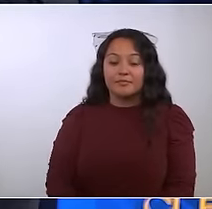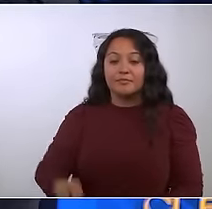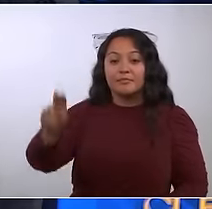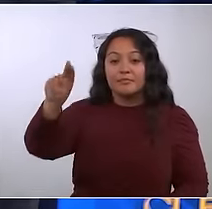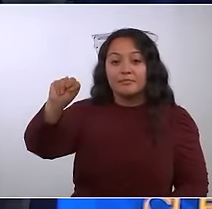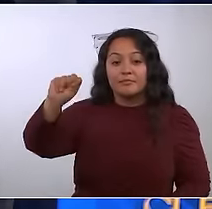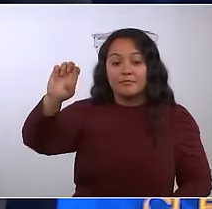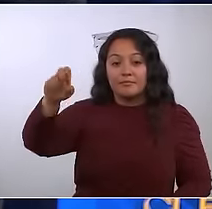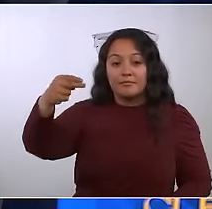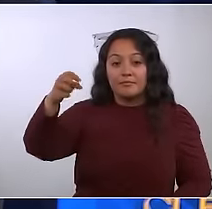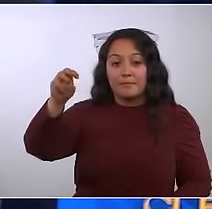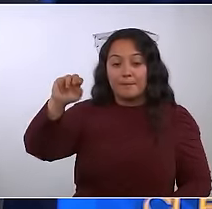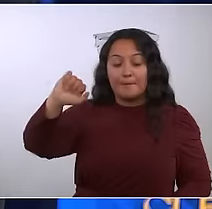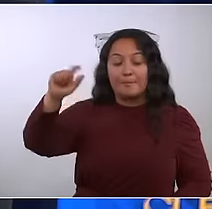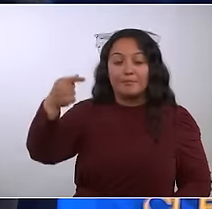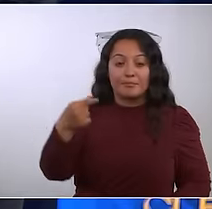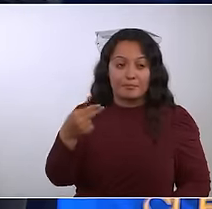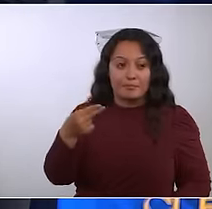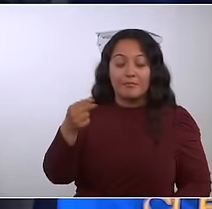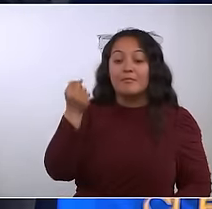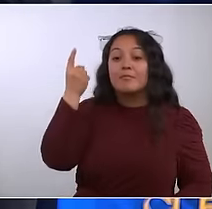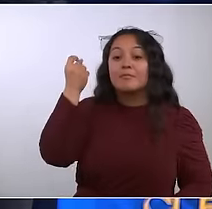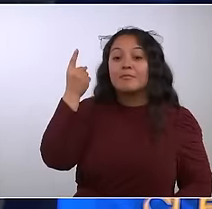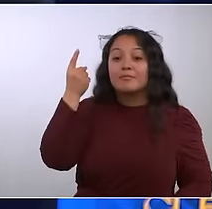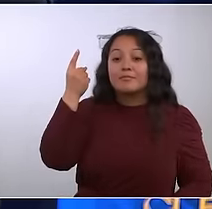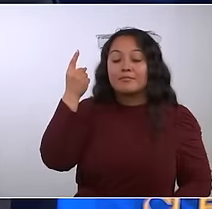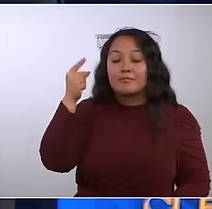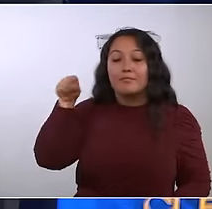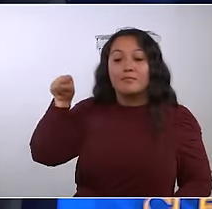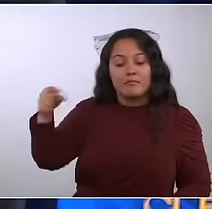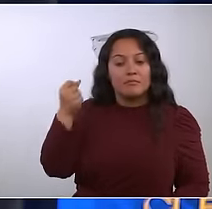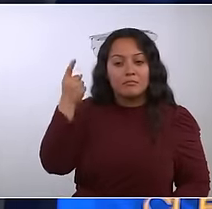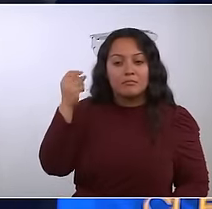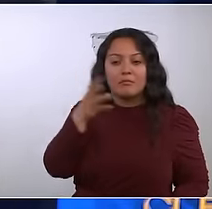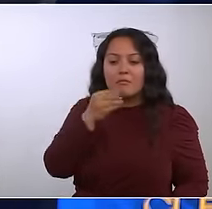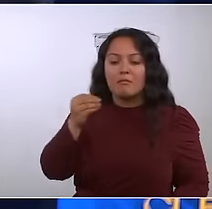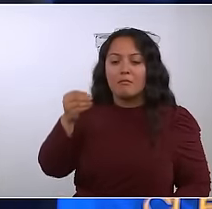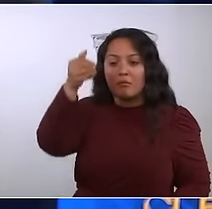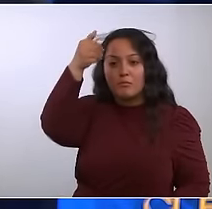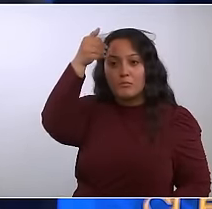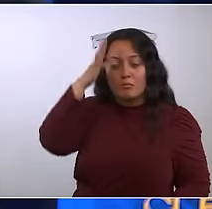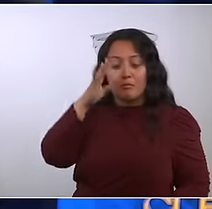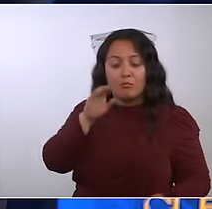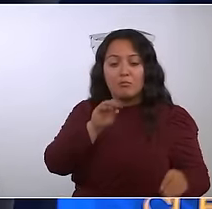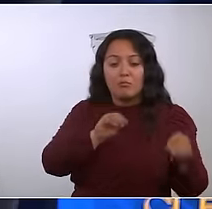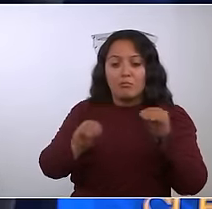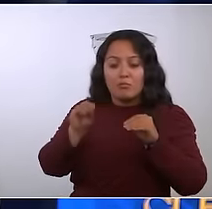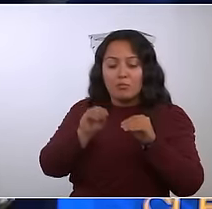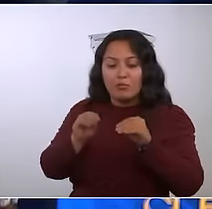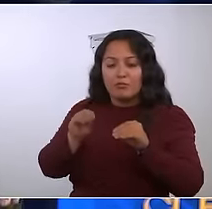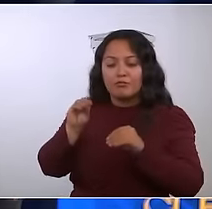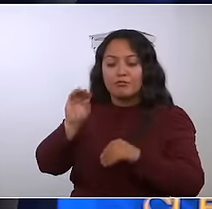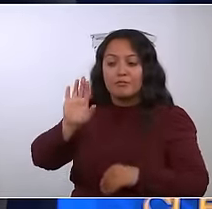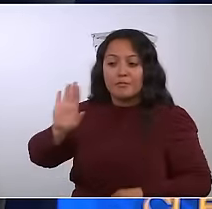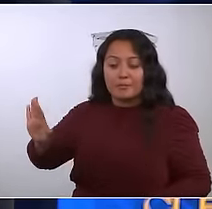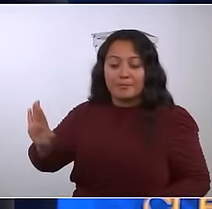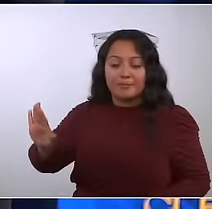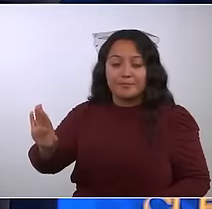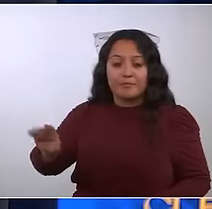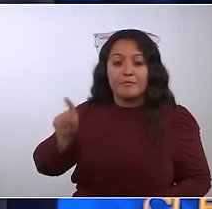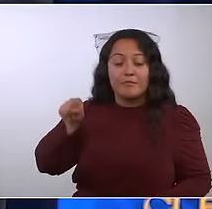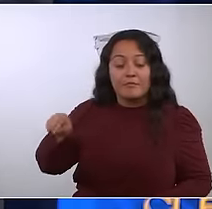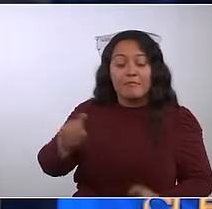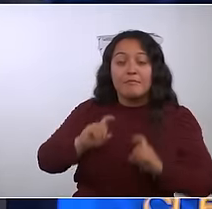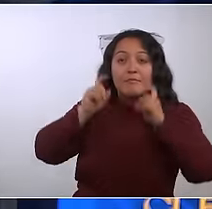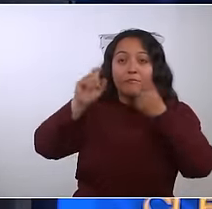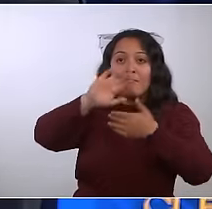Nehemías entendió. Nehemiah understood. Y porque entendió, él fue movido. And because he understood, he was moved. Y empezó a dar gloria. And he began